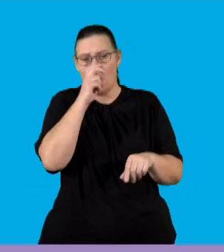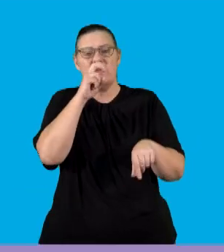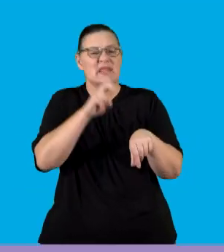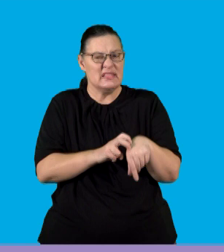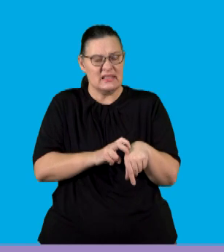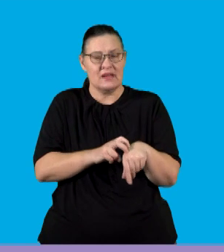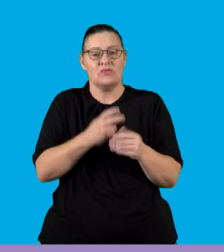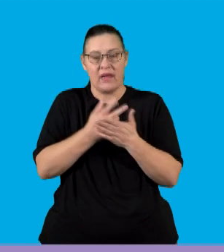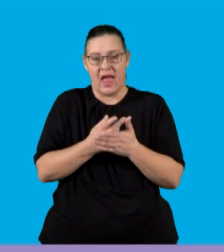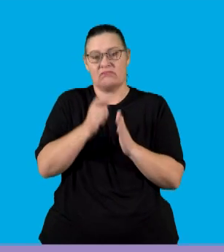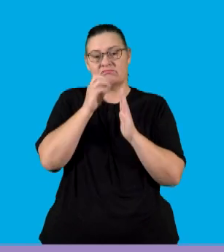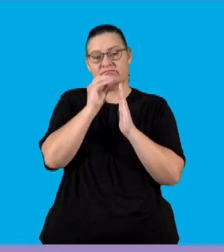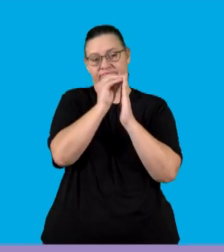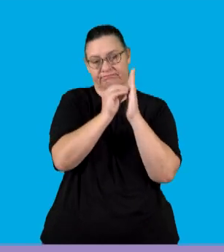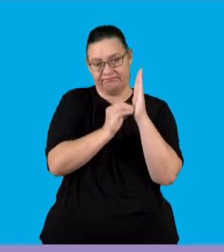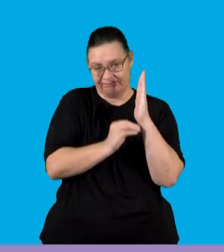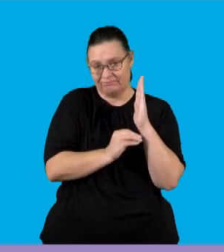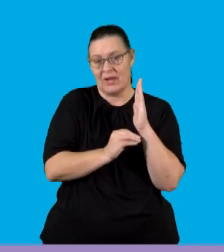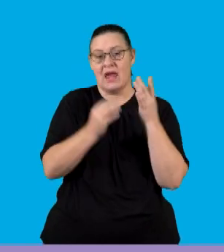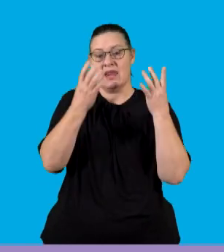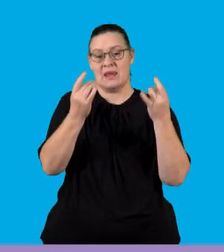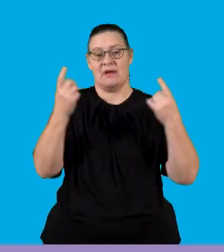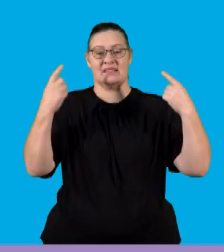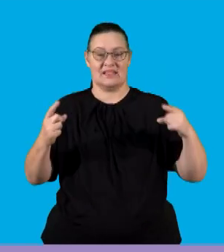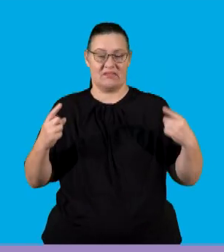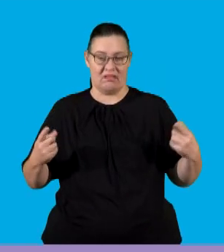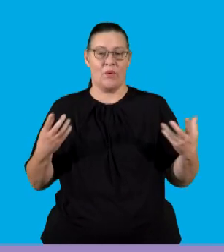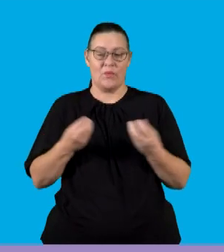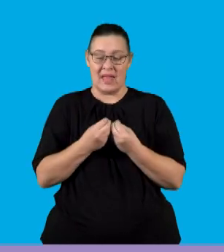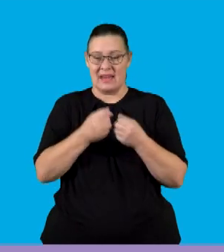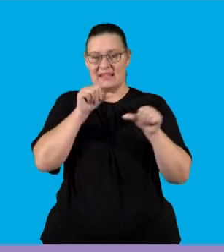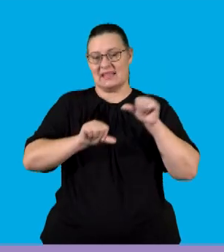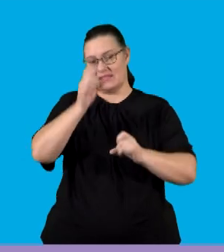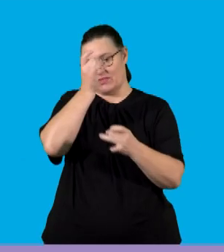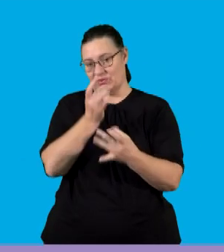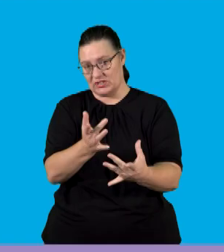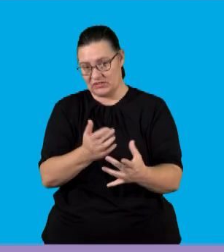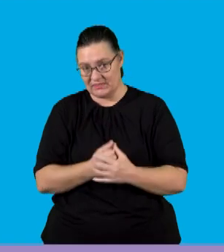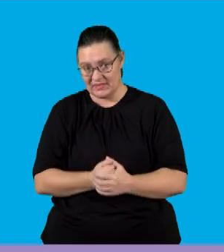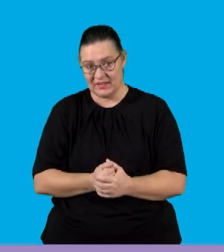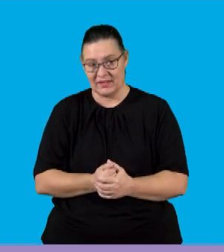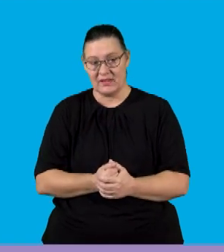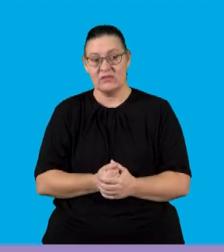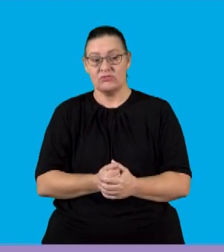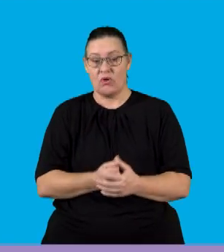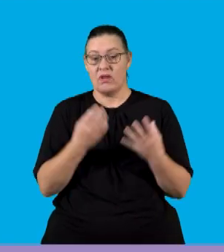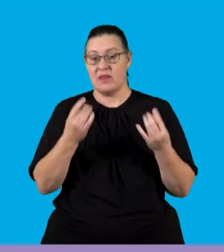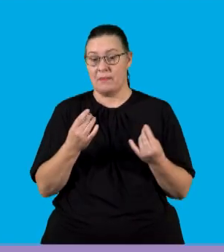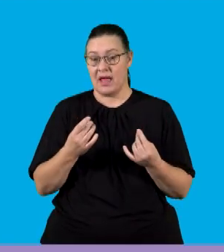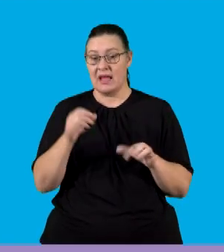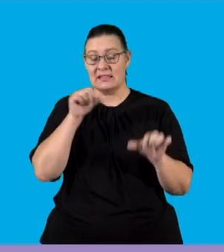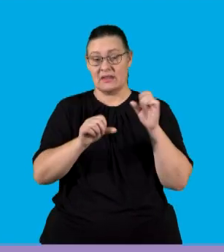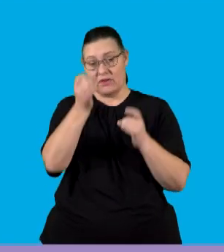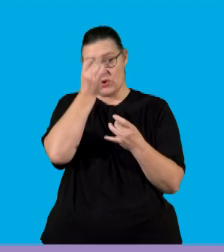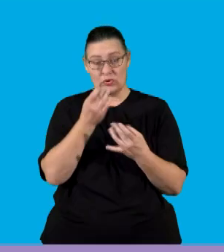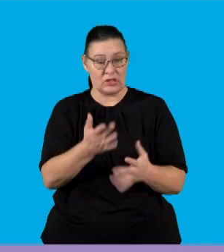us to write numbers successfully in scientific notation. Well, to write a number in scientific